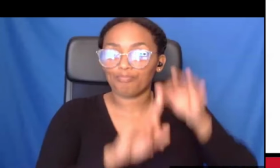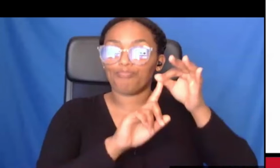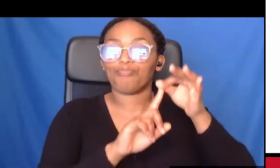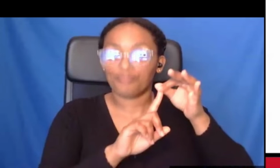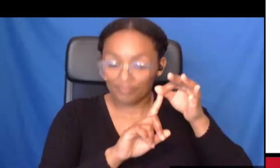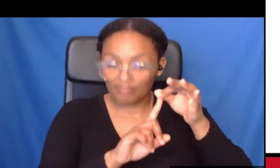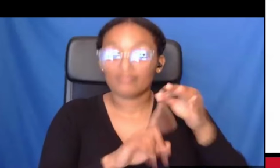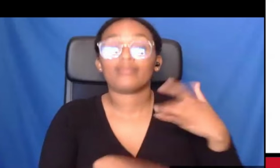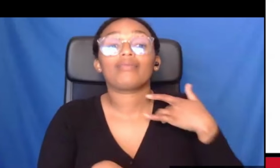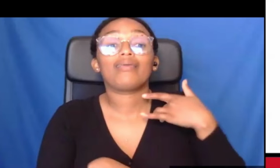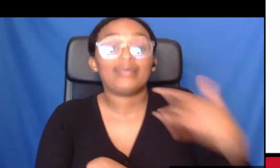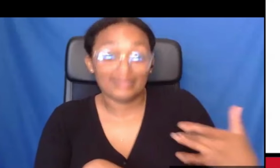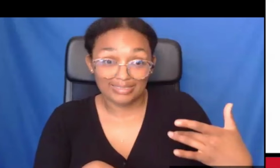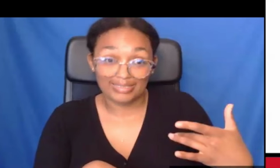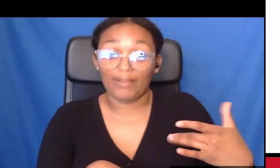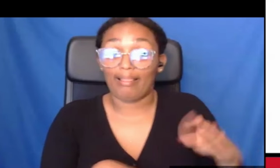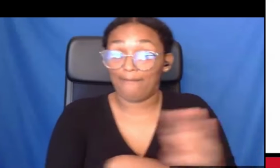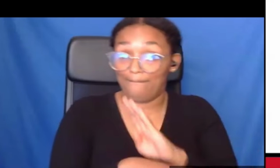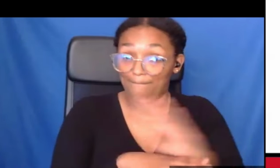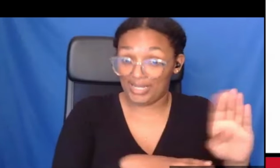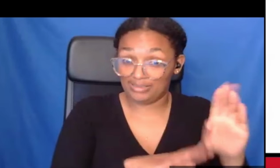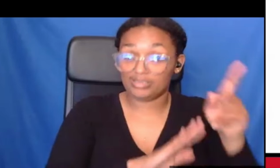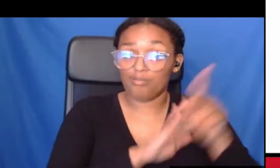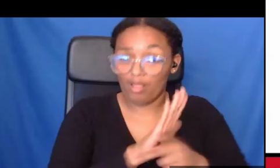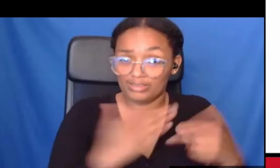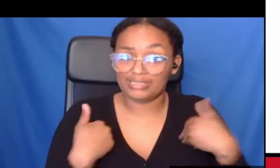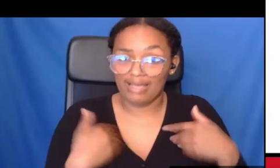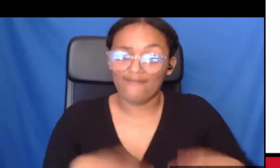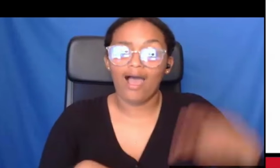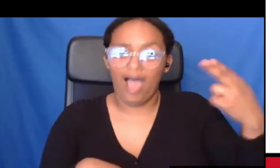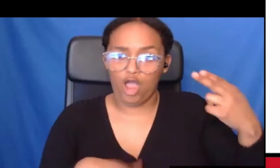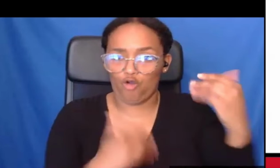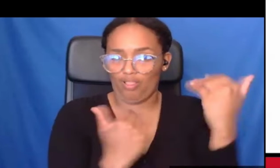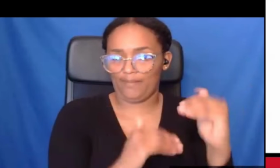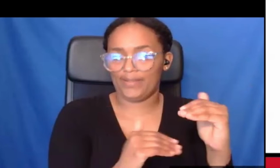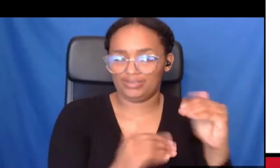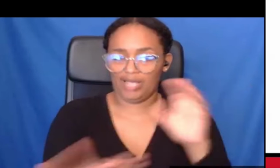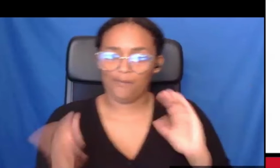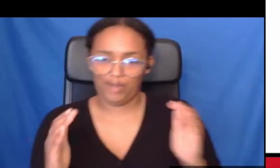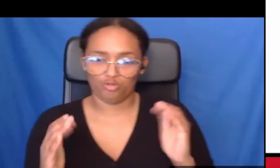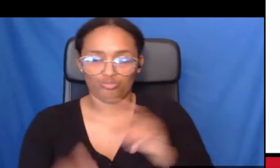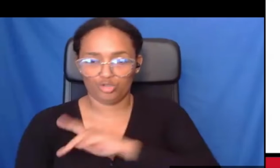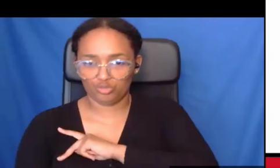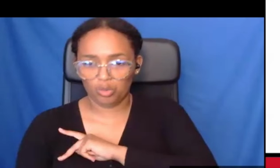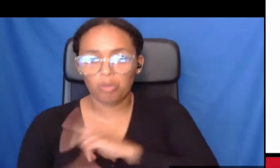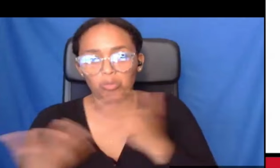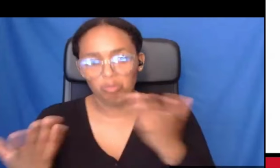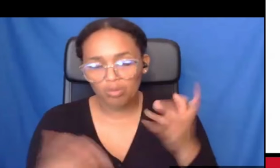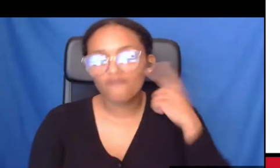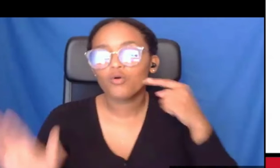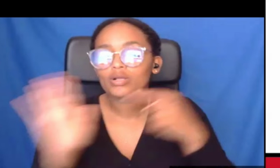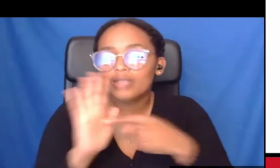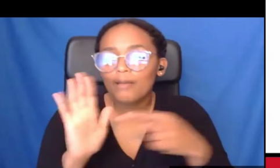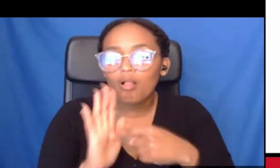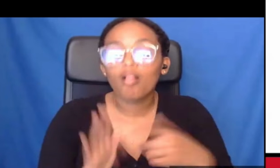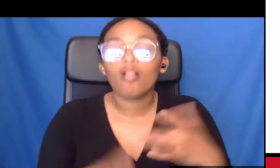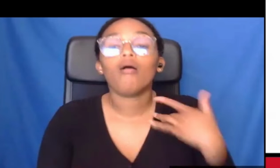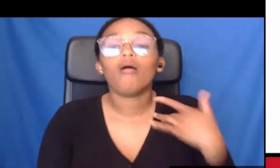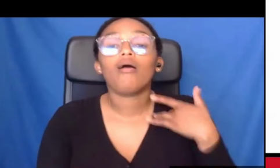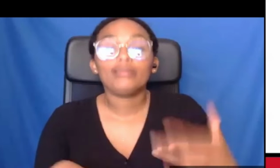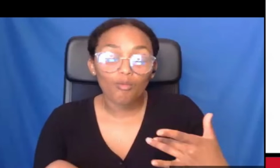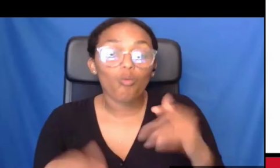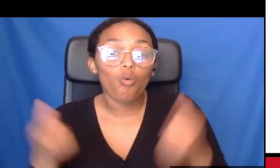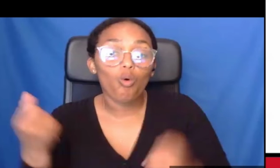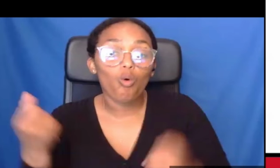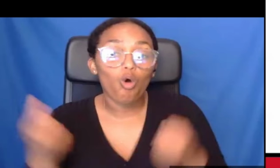limits than a personal automobile policy. Um, for example, a typical commercial auto policy might